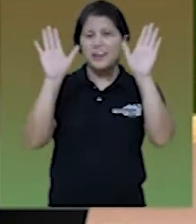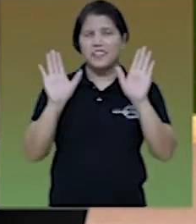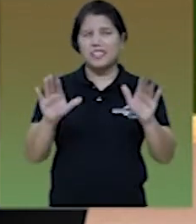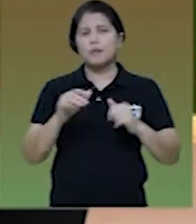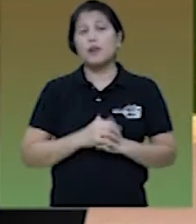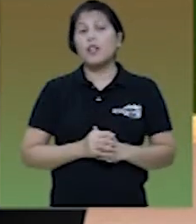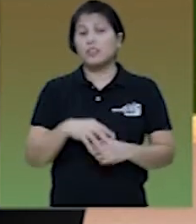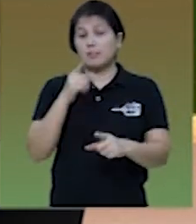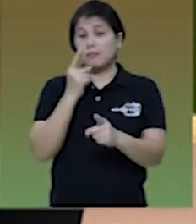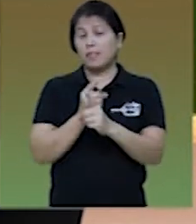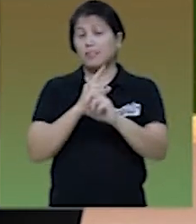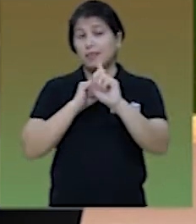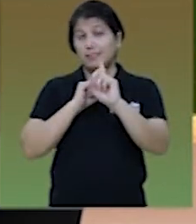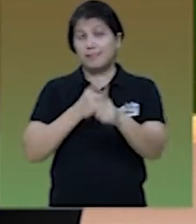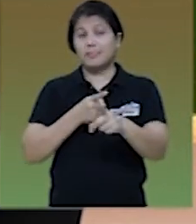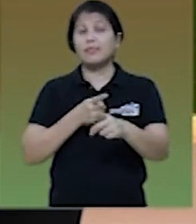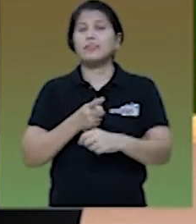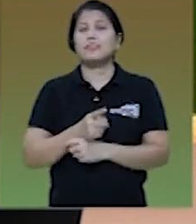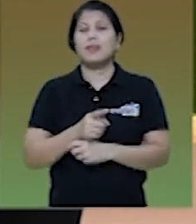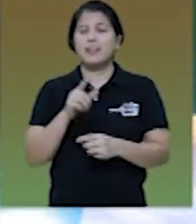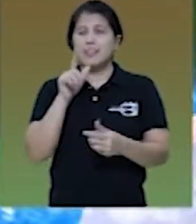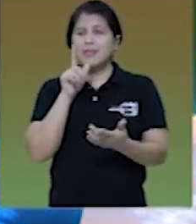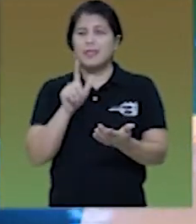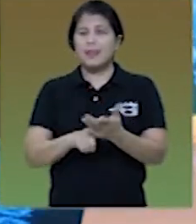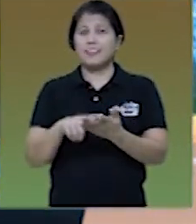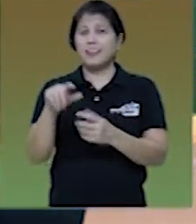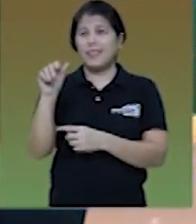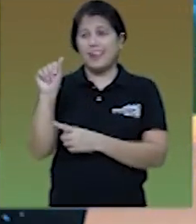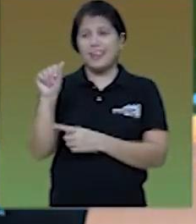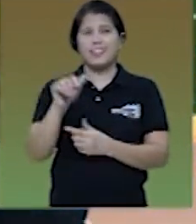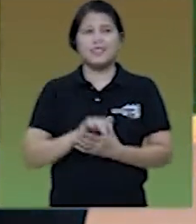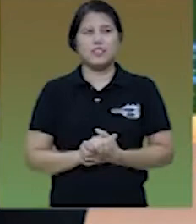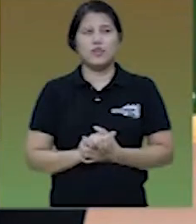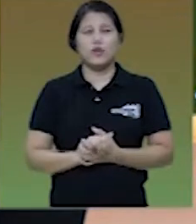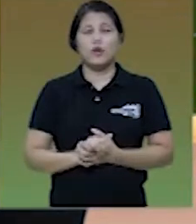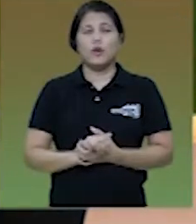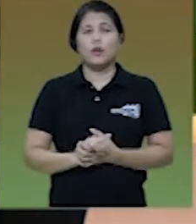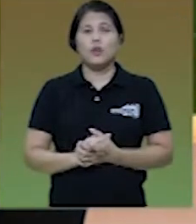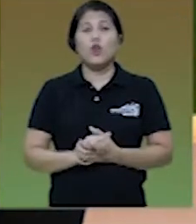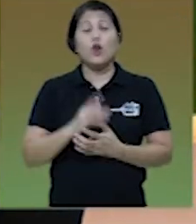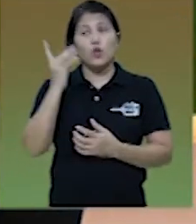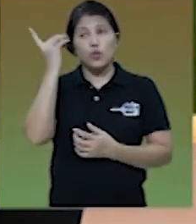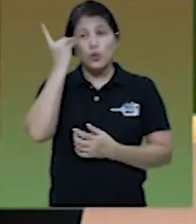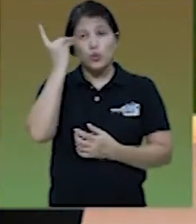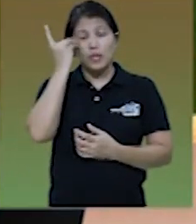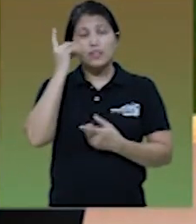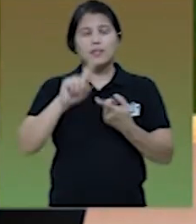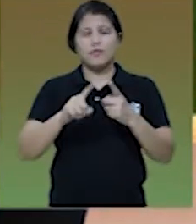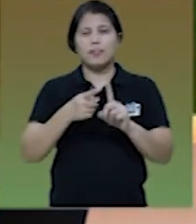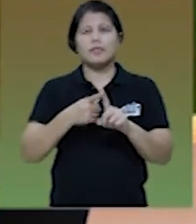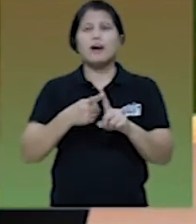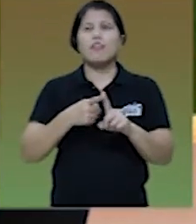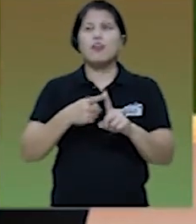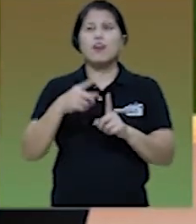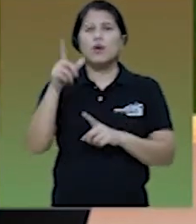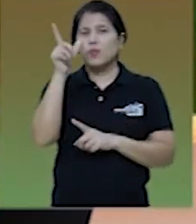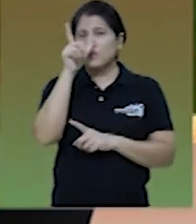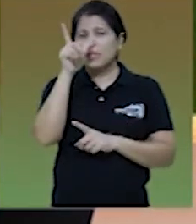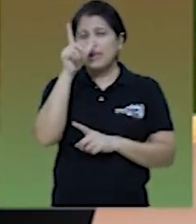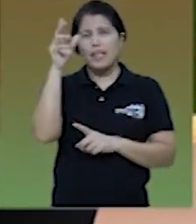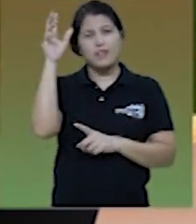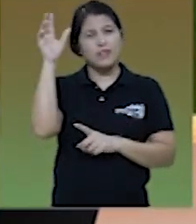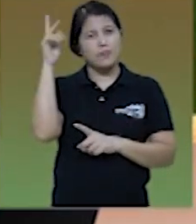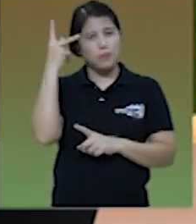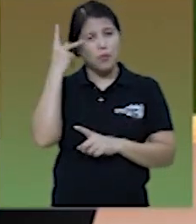Incredible! The correct answer is letter A. Dwayne's friends are Luis and Paul.